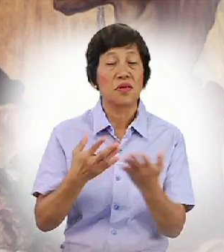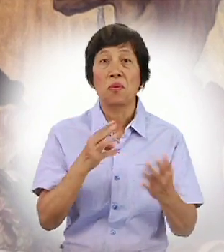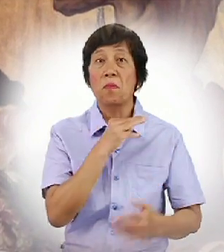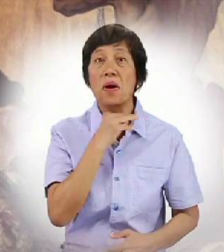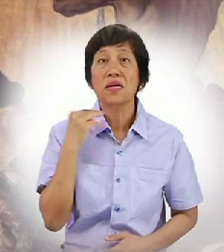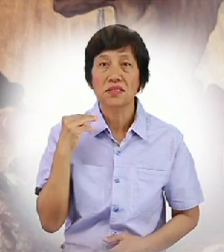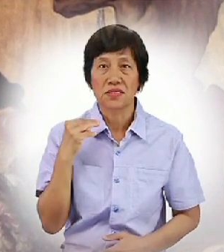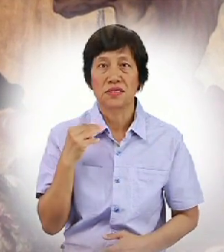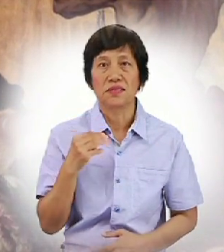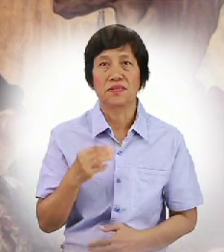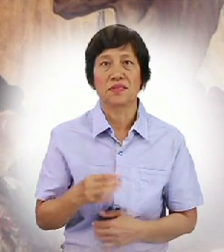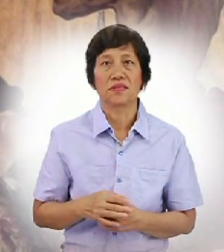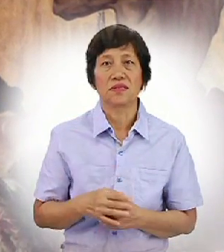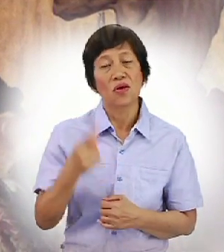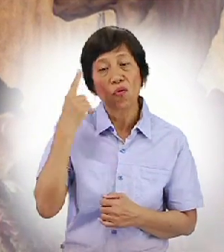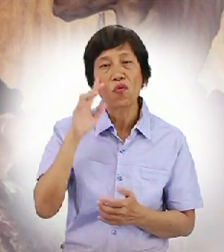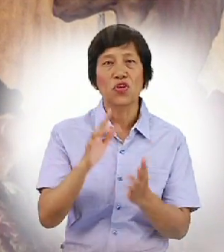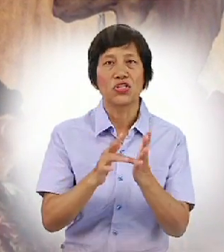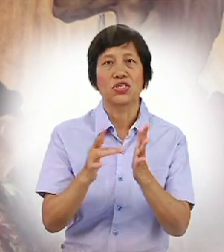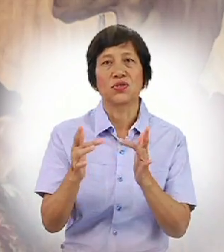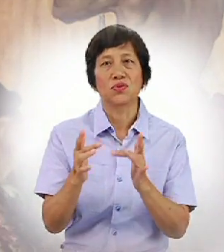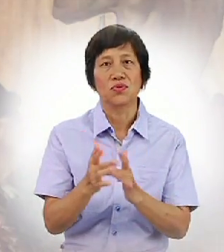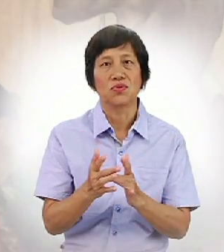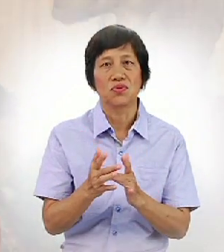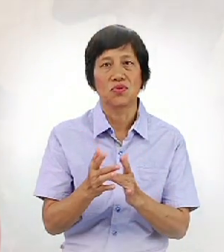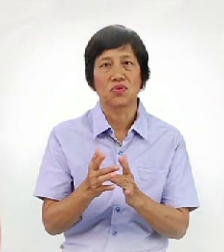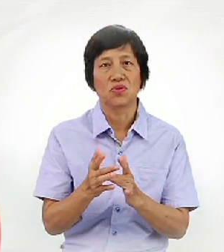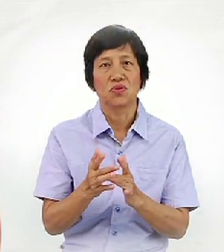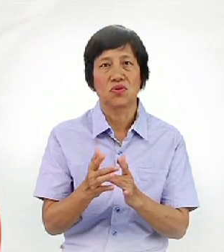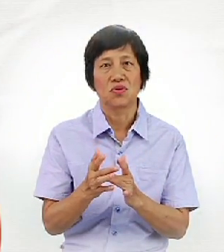martyred for Jesus.